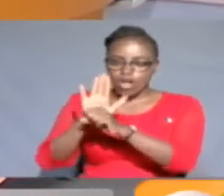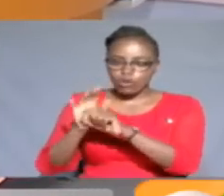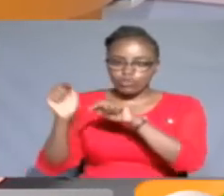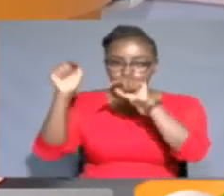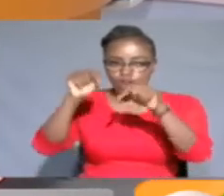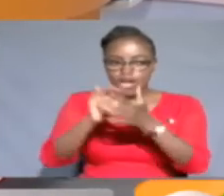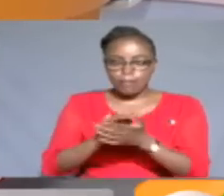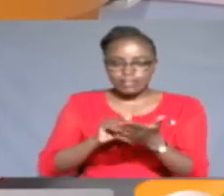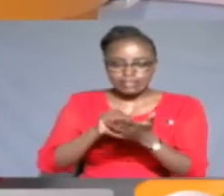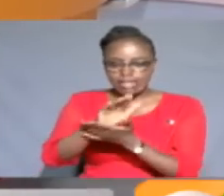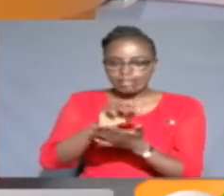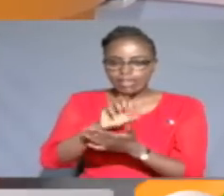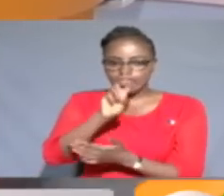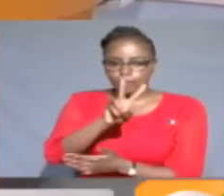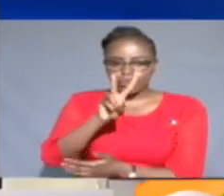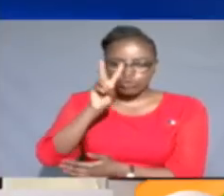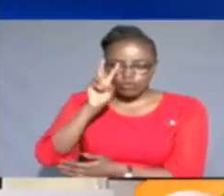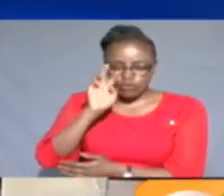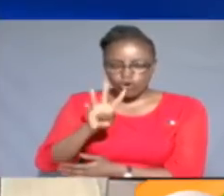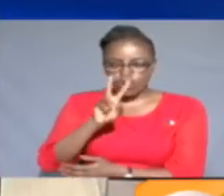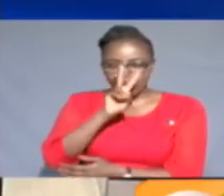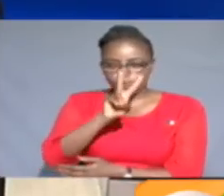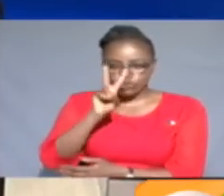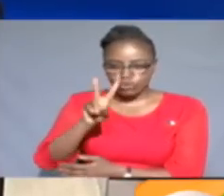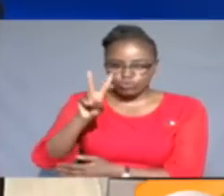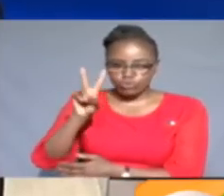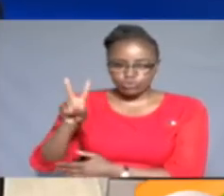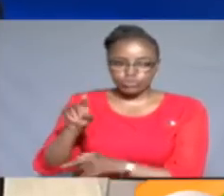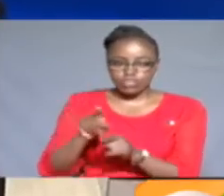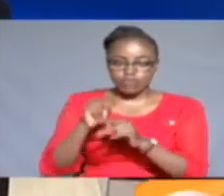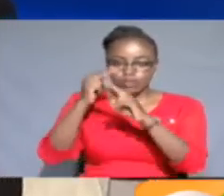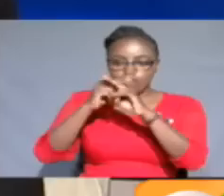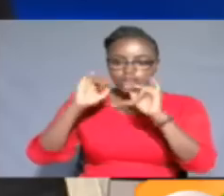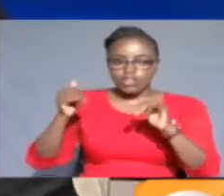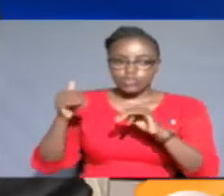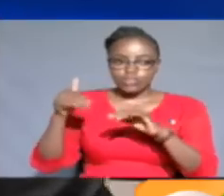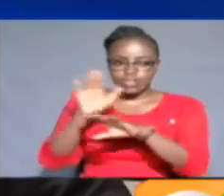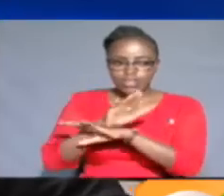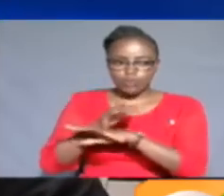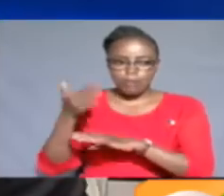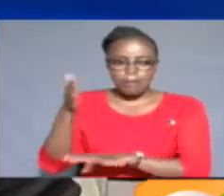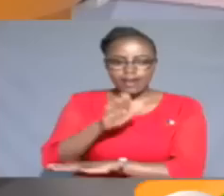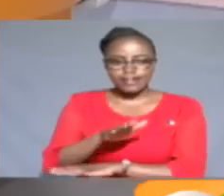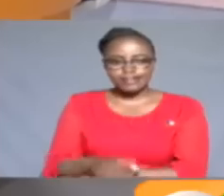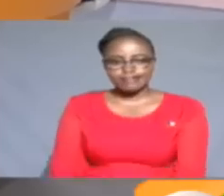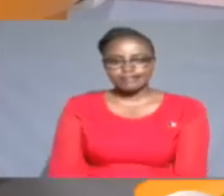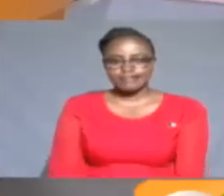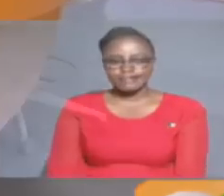Keep texting us 22422 on Twitter. Use the hashtag NewsNight. We are back after this break.